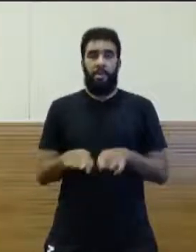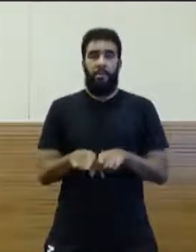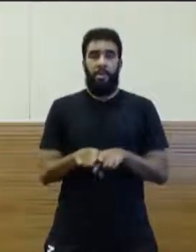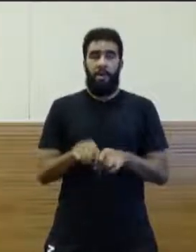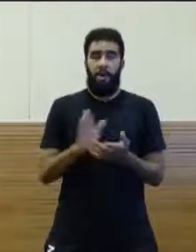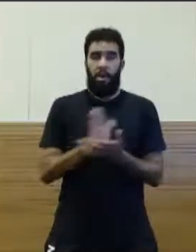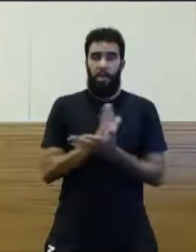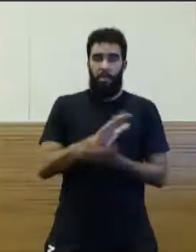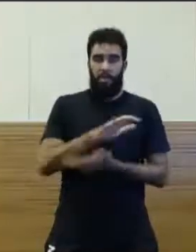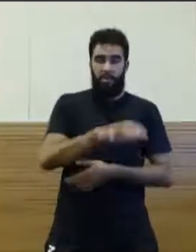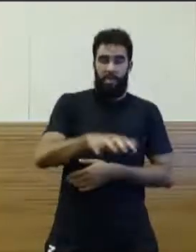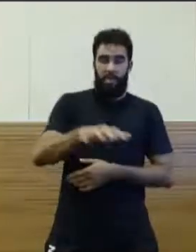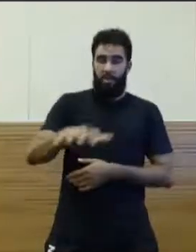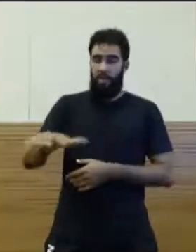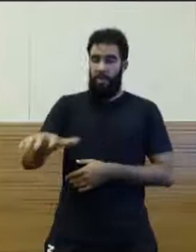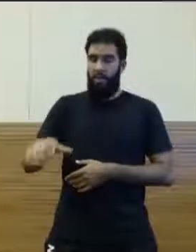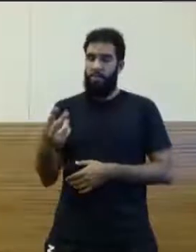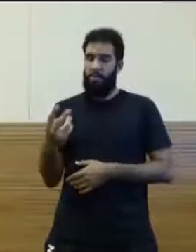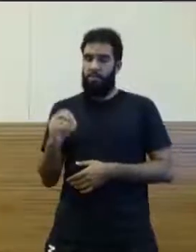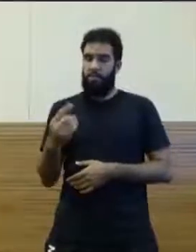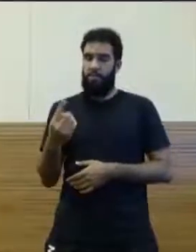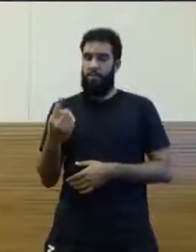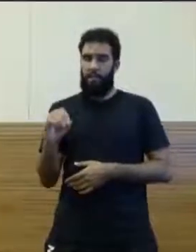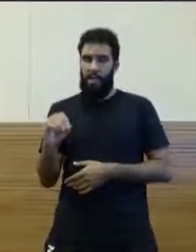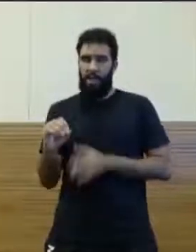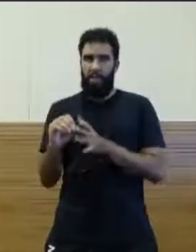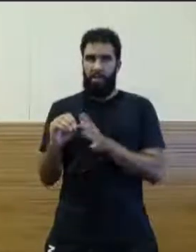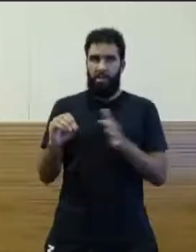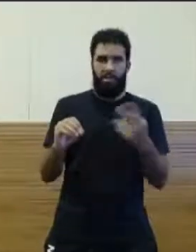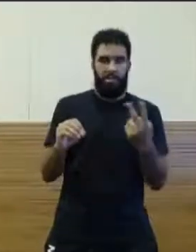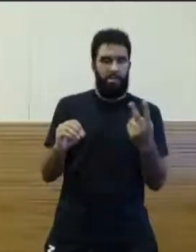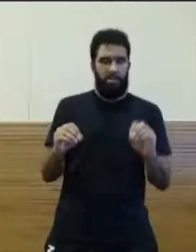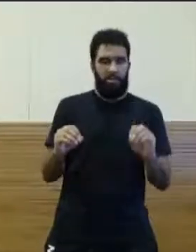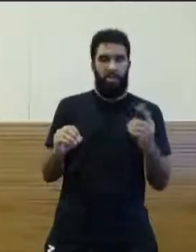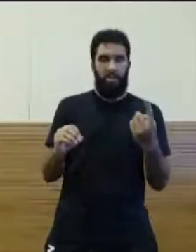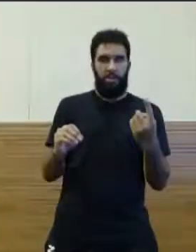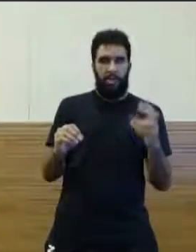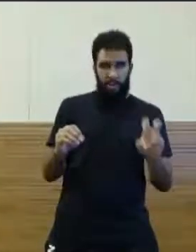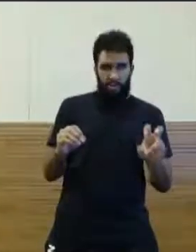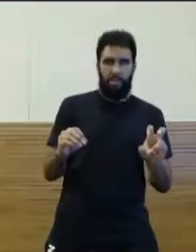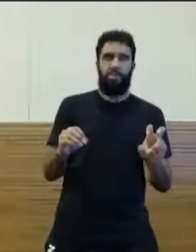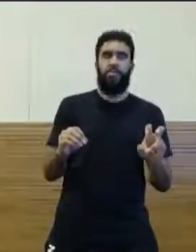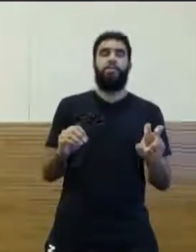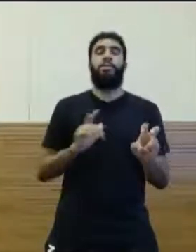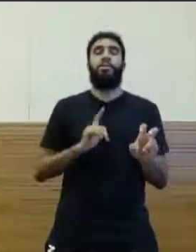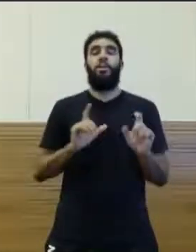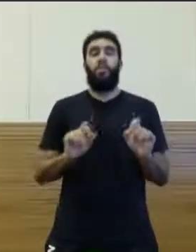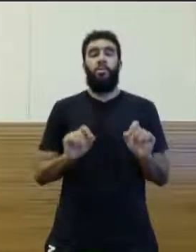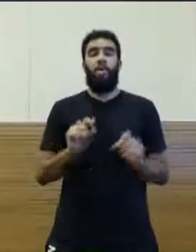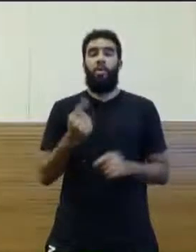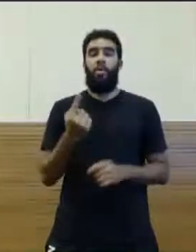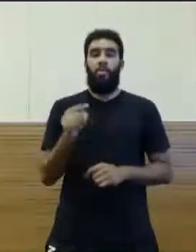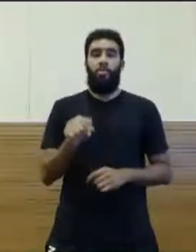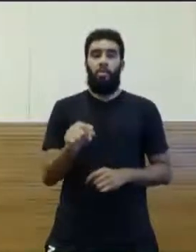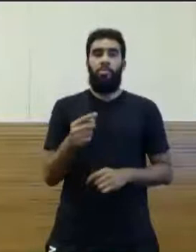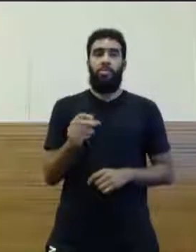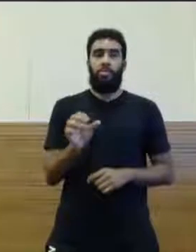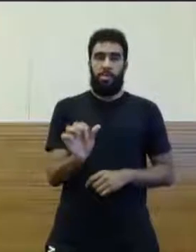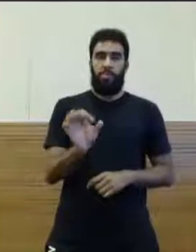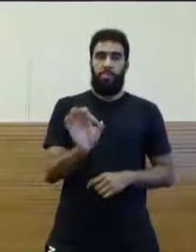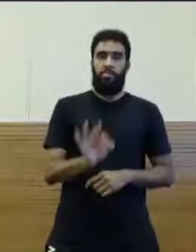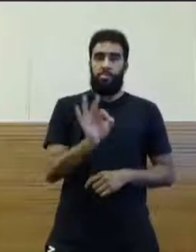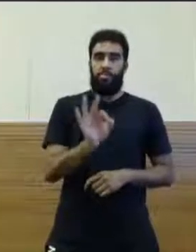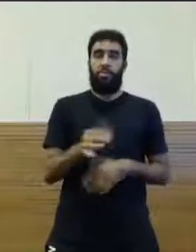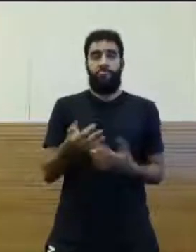And in some specific areas, there was an increase from 2010 to 2015 with the